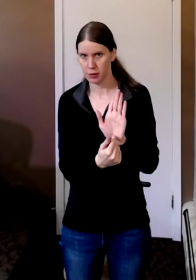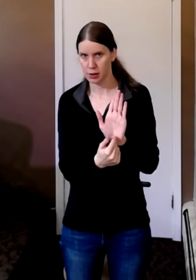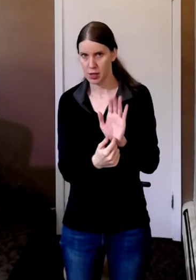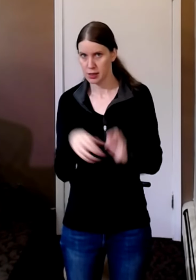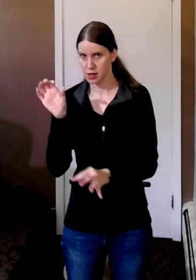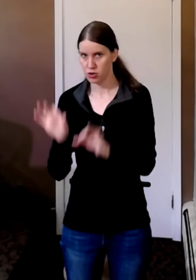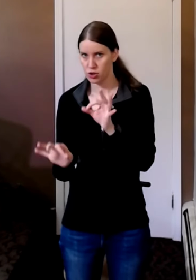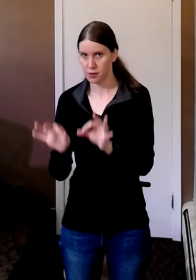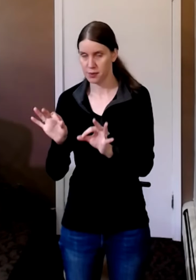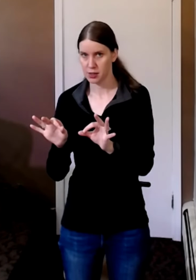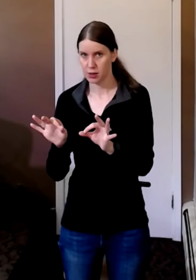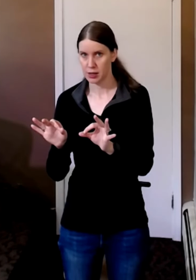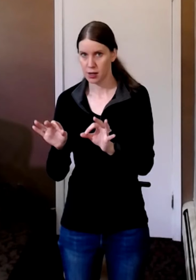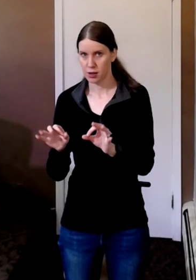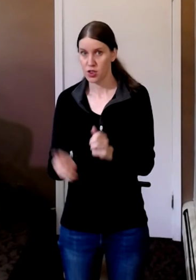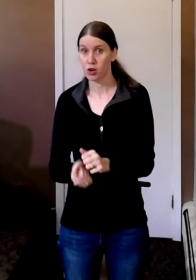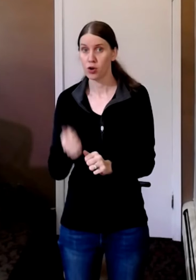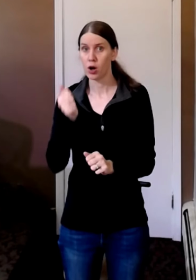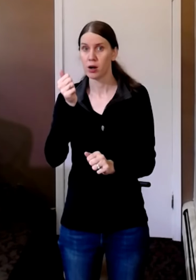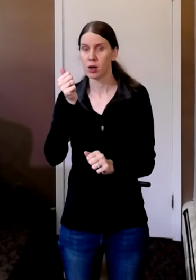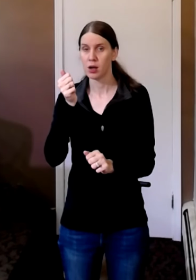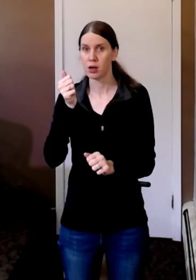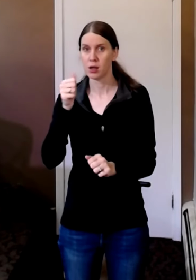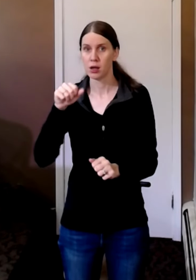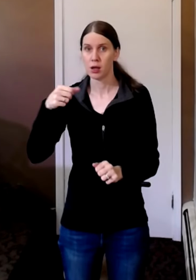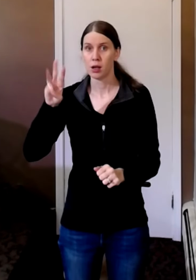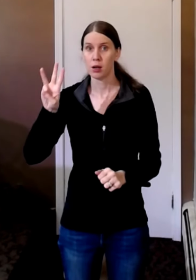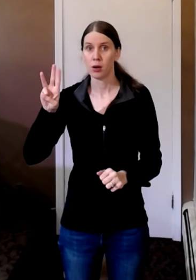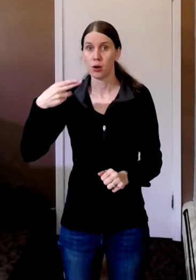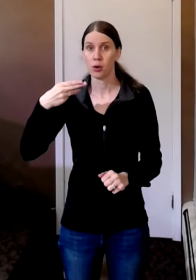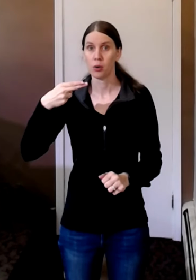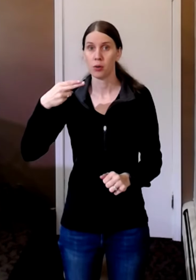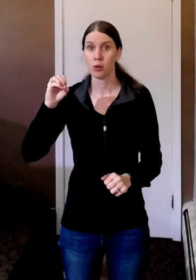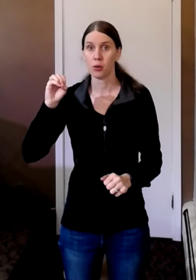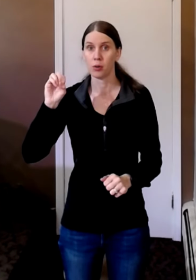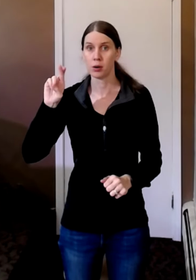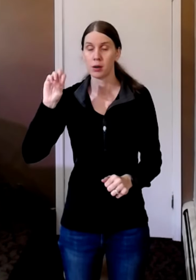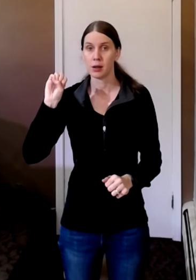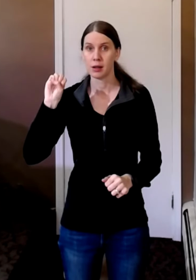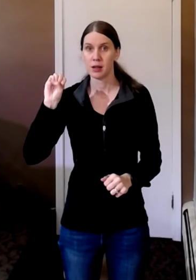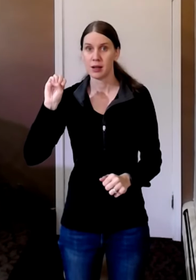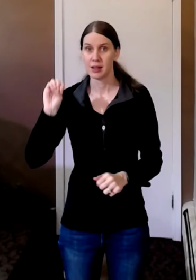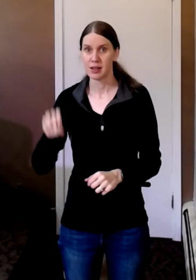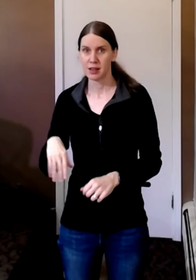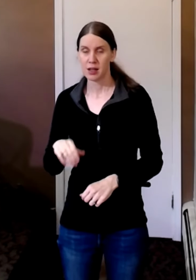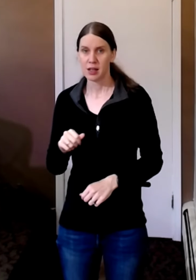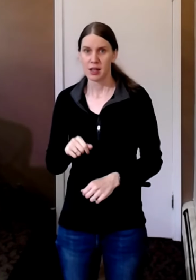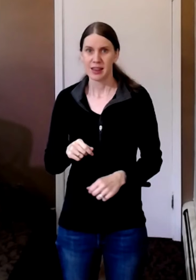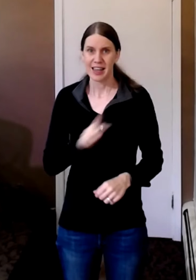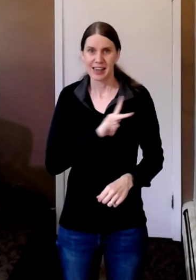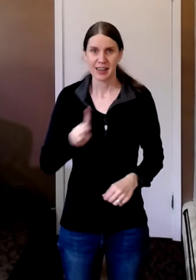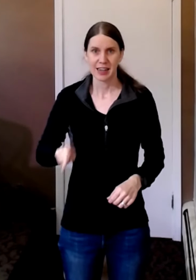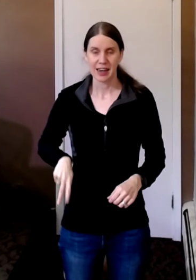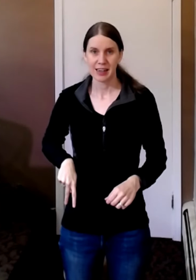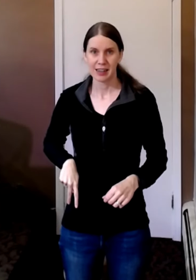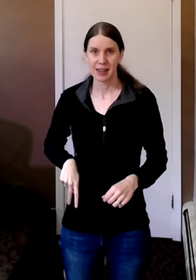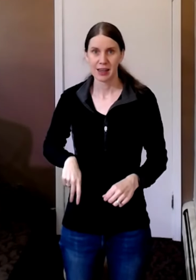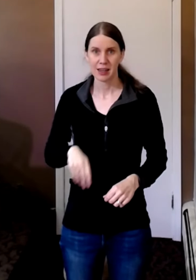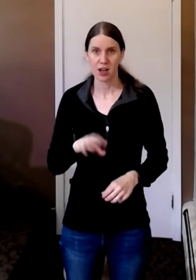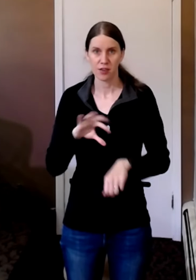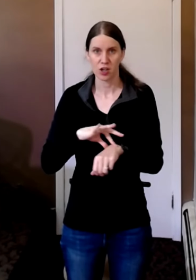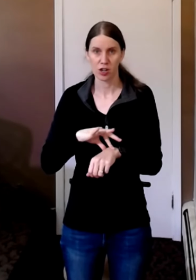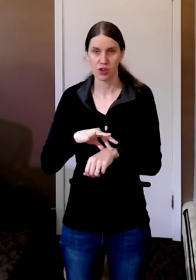the judgment of the great whore that sitteth upon many waters, with whom the